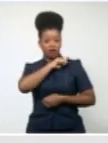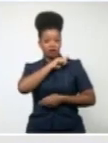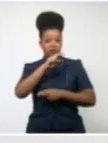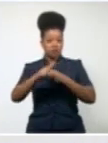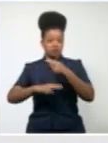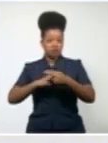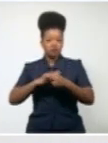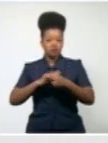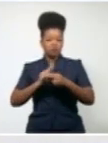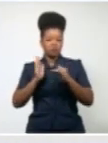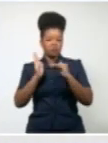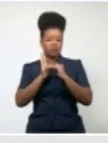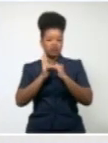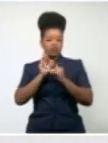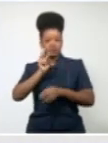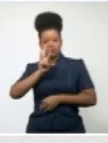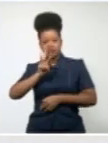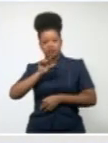Yesterday,